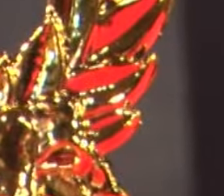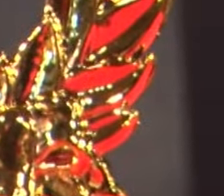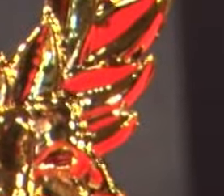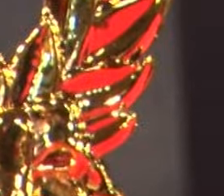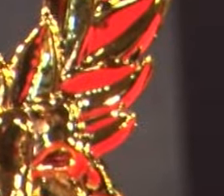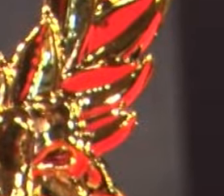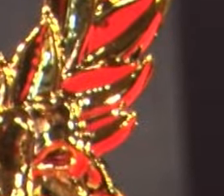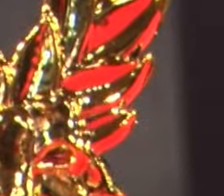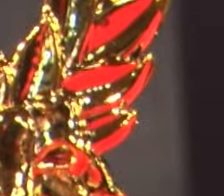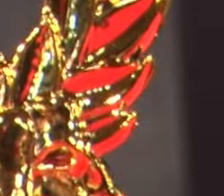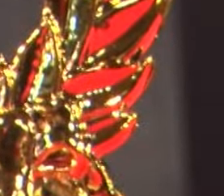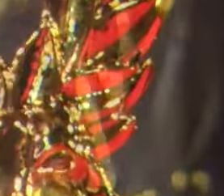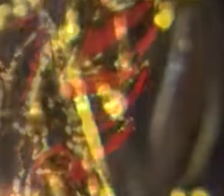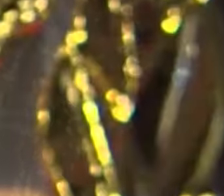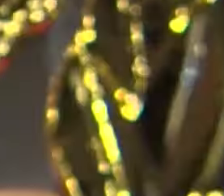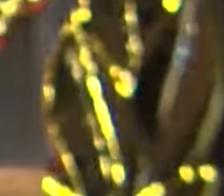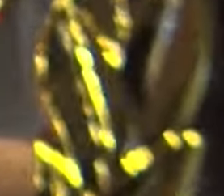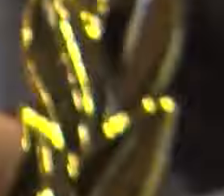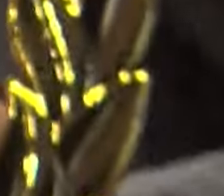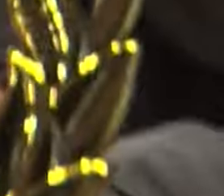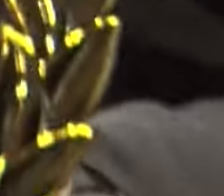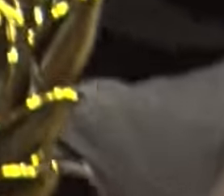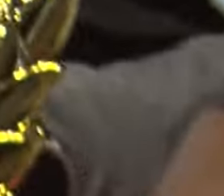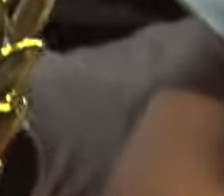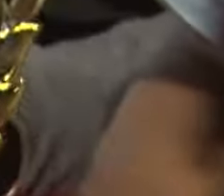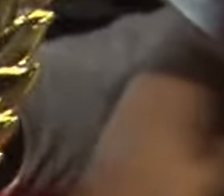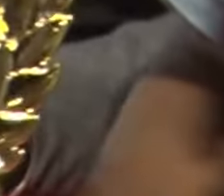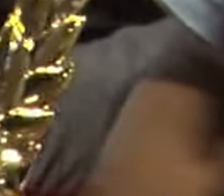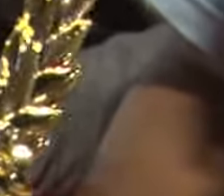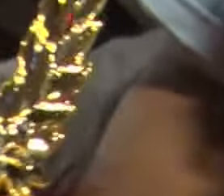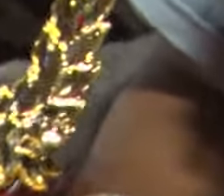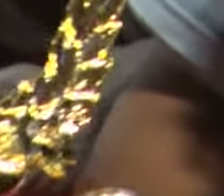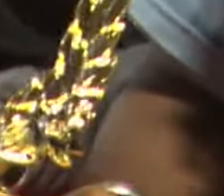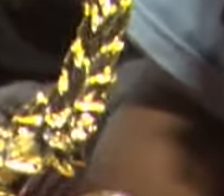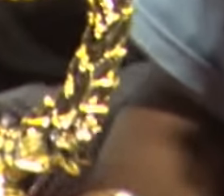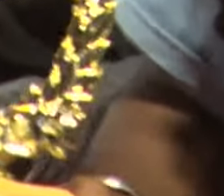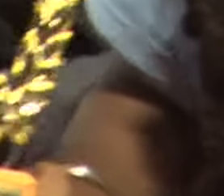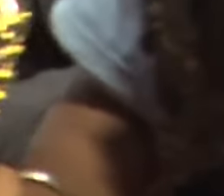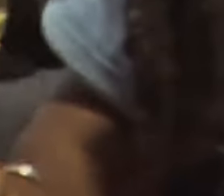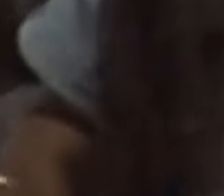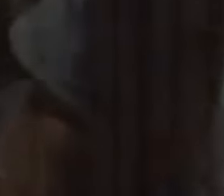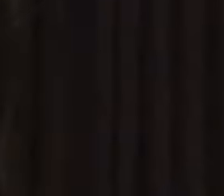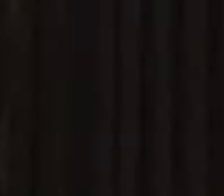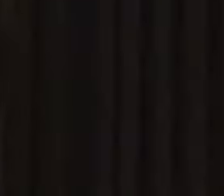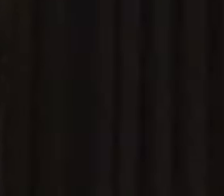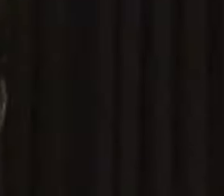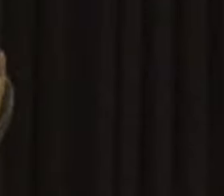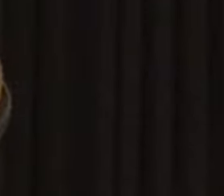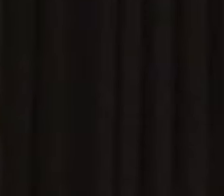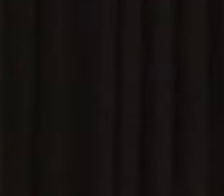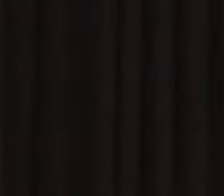Entertainment Program with Talk City 91.1 FM's Saturday Brunch, among others.